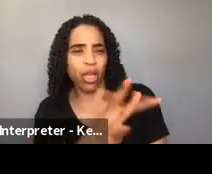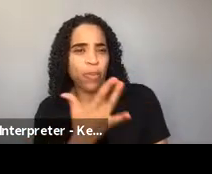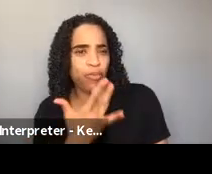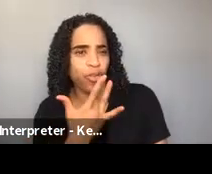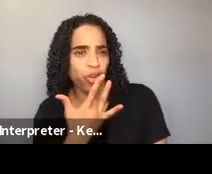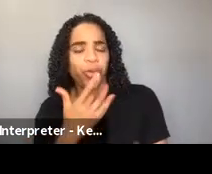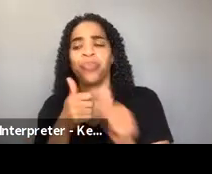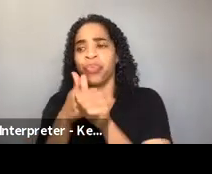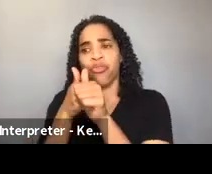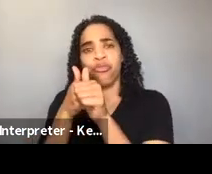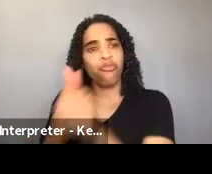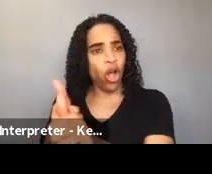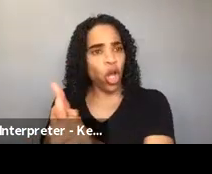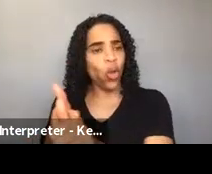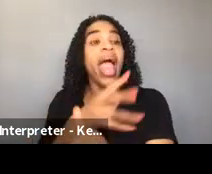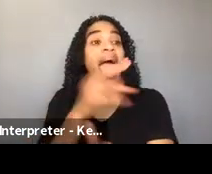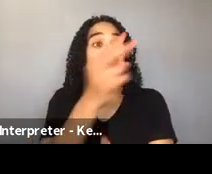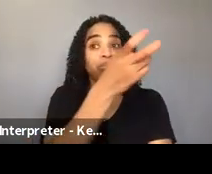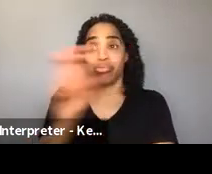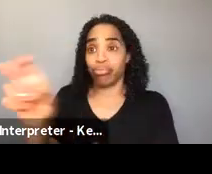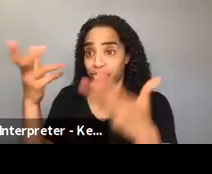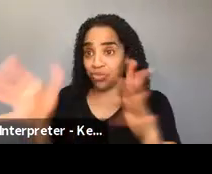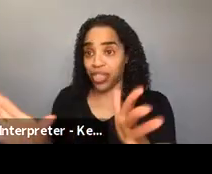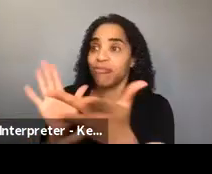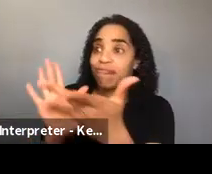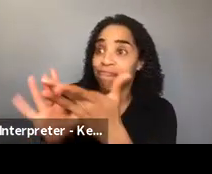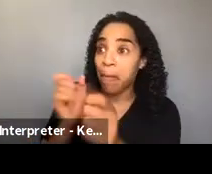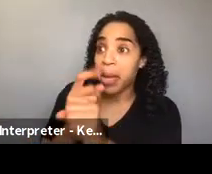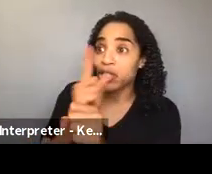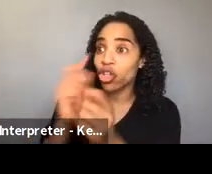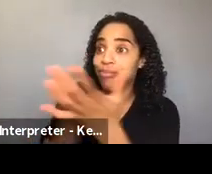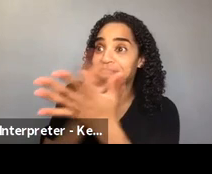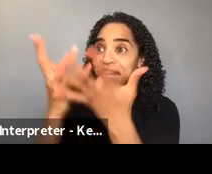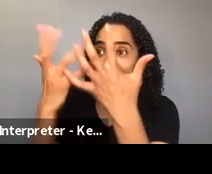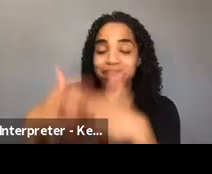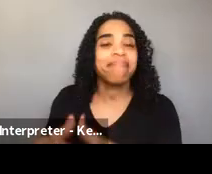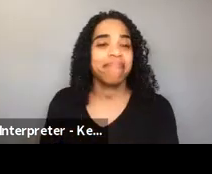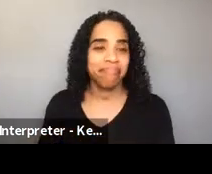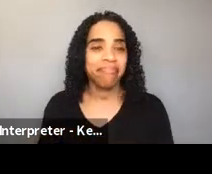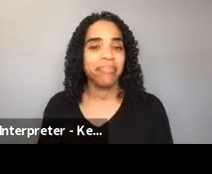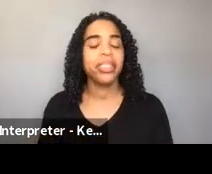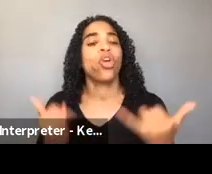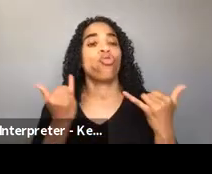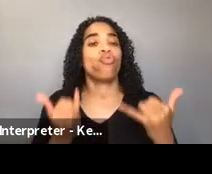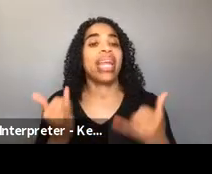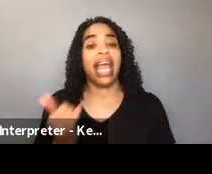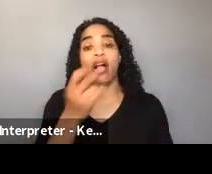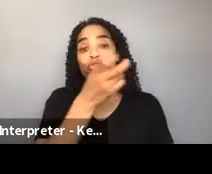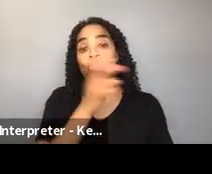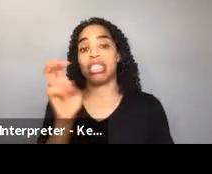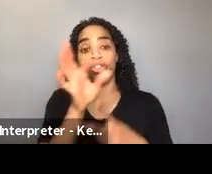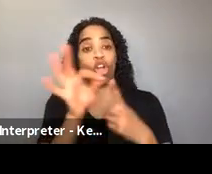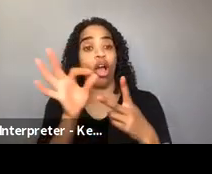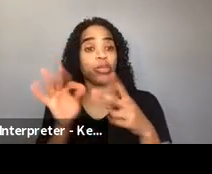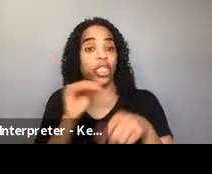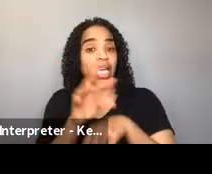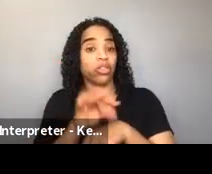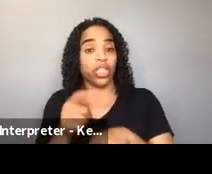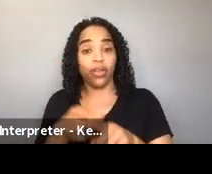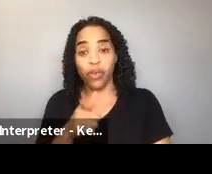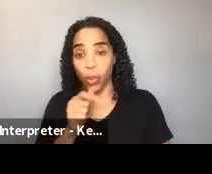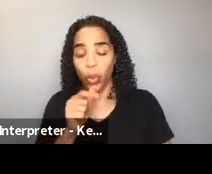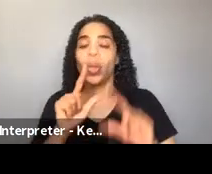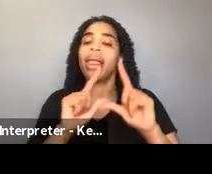plan, and follow up on progress. Currently, transition options counseling is provided by the League of